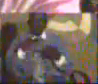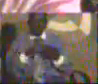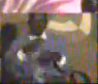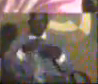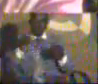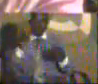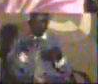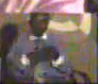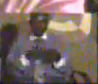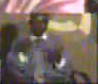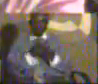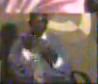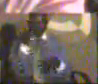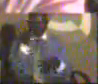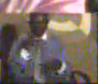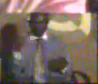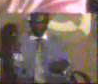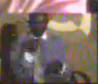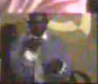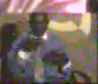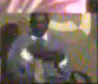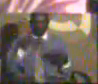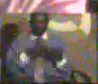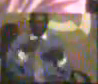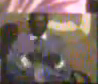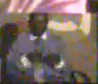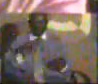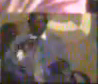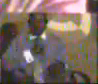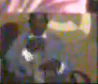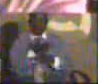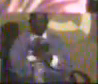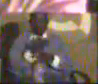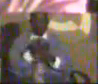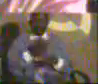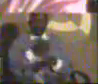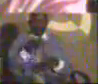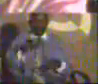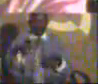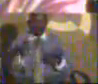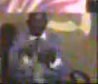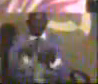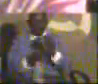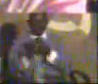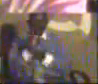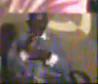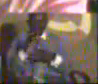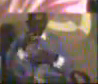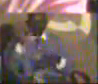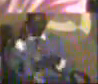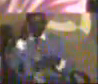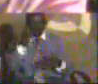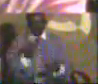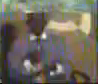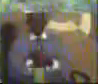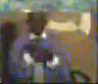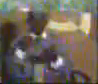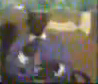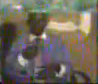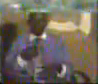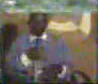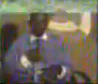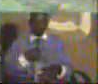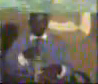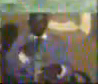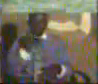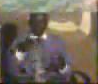this is oh, na beg ya day. I beg na take God beg me na government. Government me na help me. Because this whole